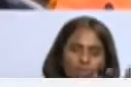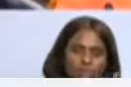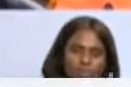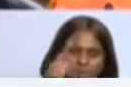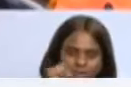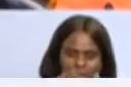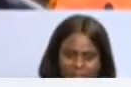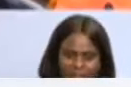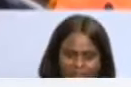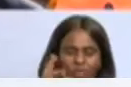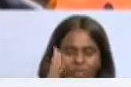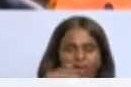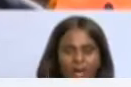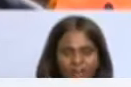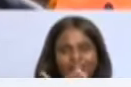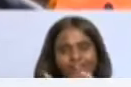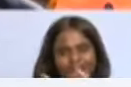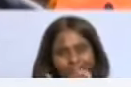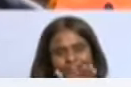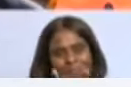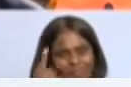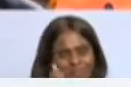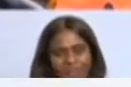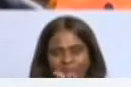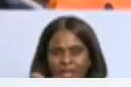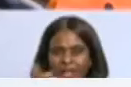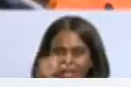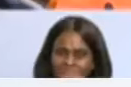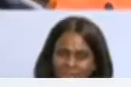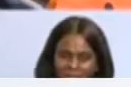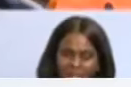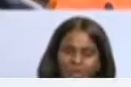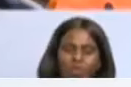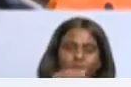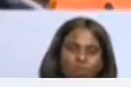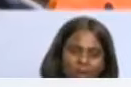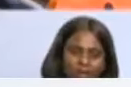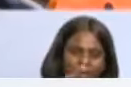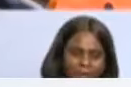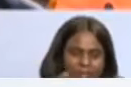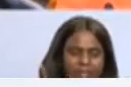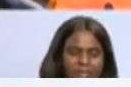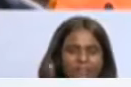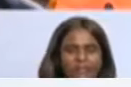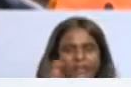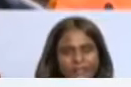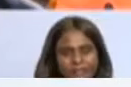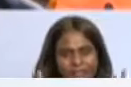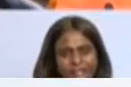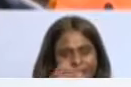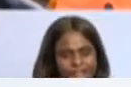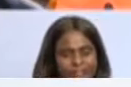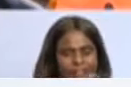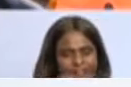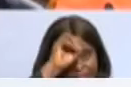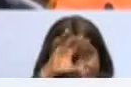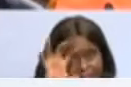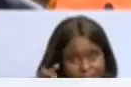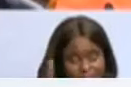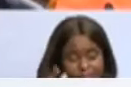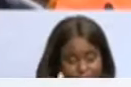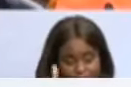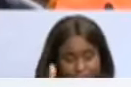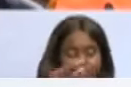have the backbone data for any detailed exploration to take place and promote investment in the mining sector going